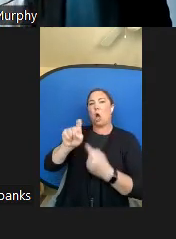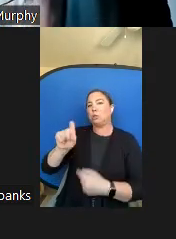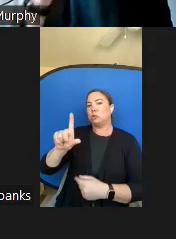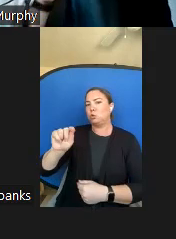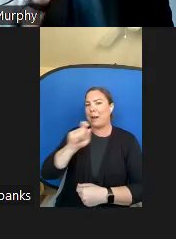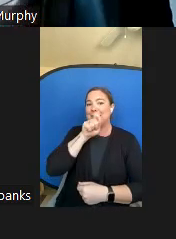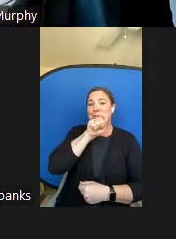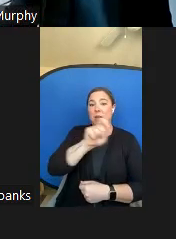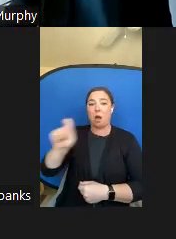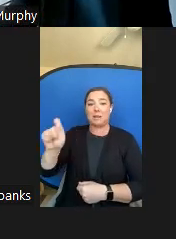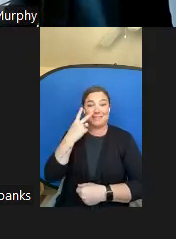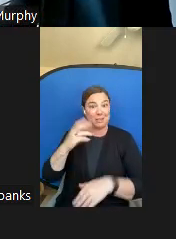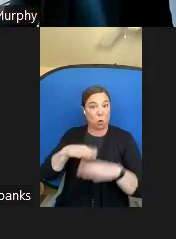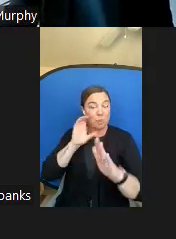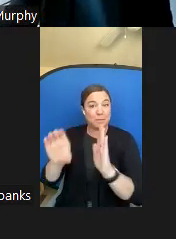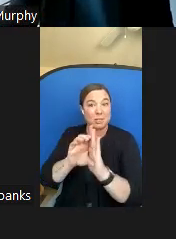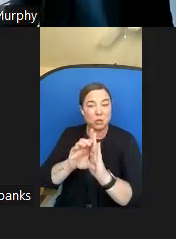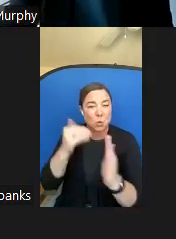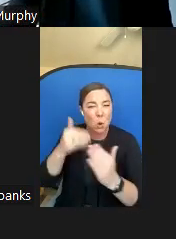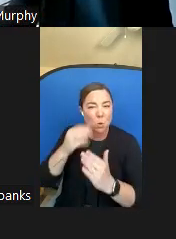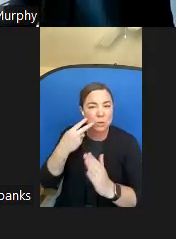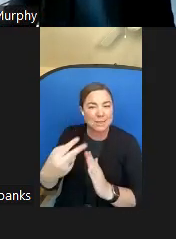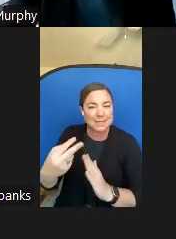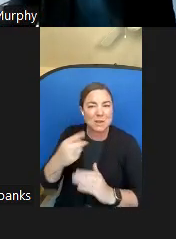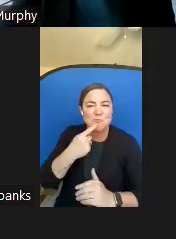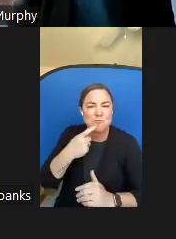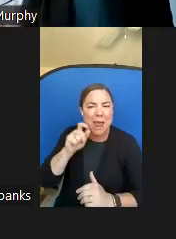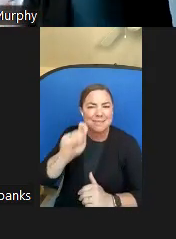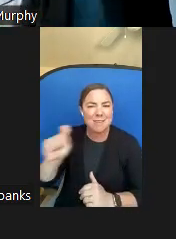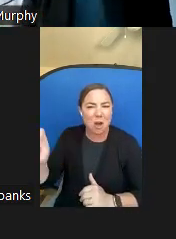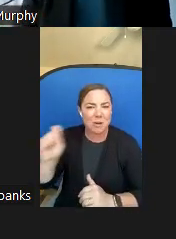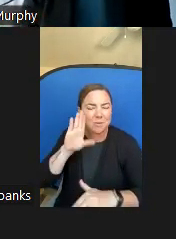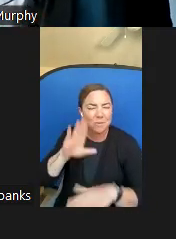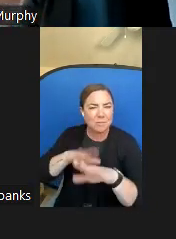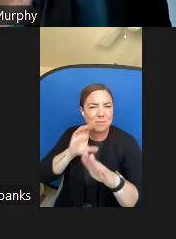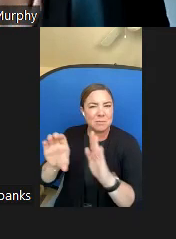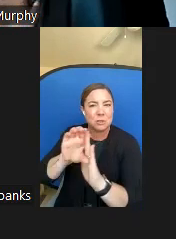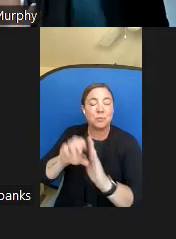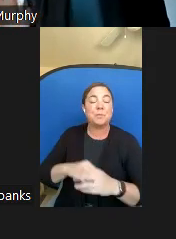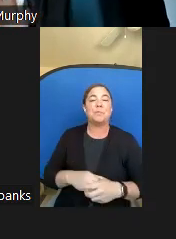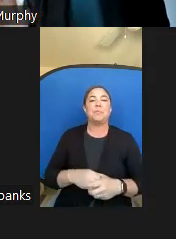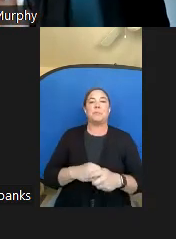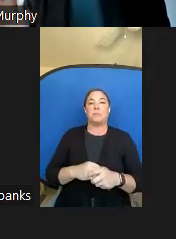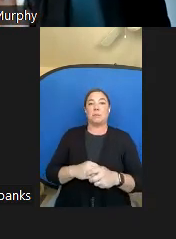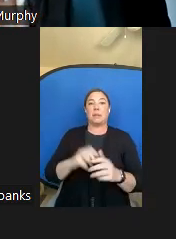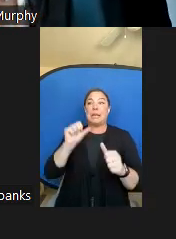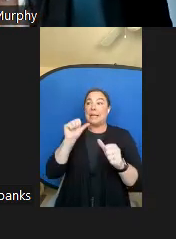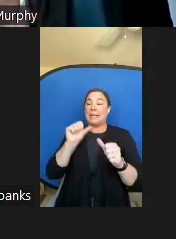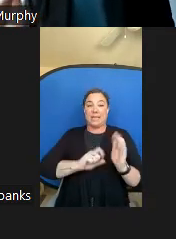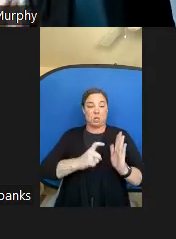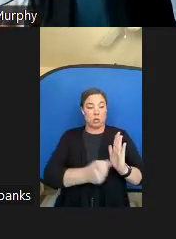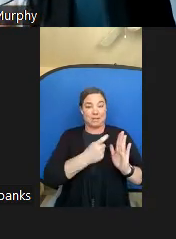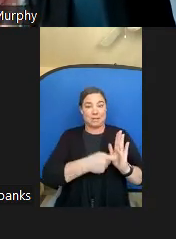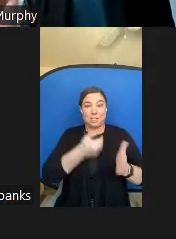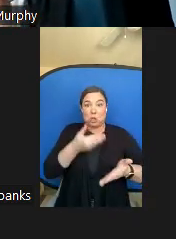this image. So if you look, you can see these little red dots. Now, every excavation in the vicinity of one of those red